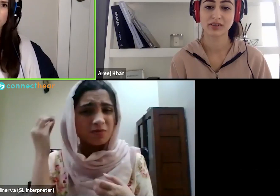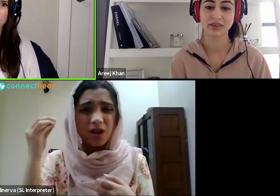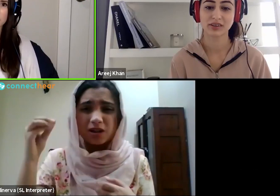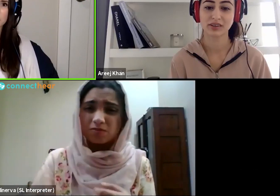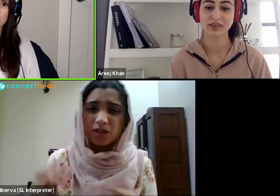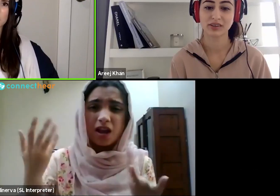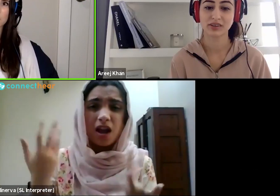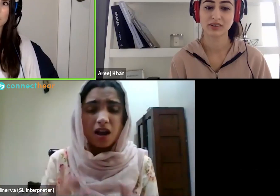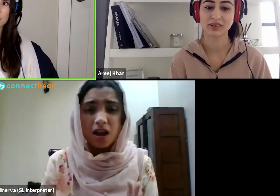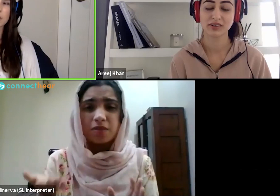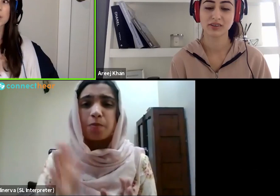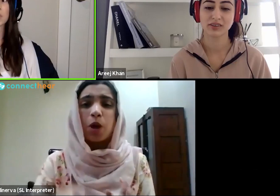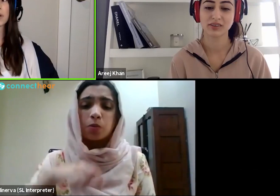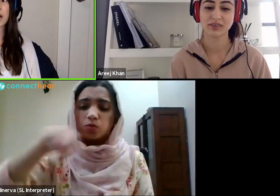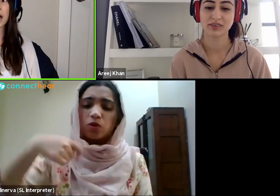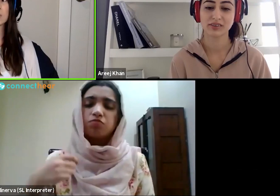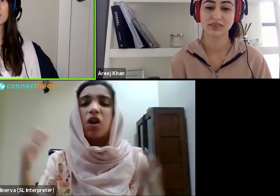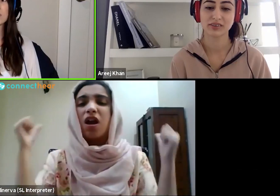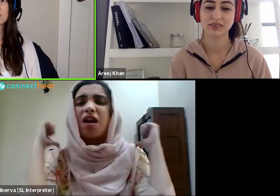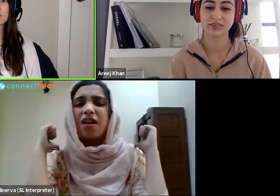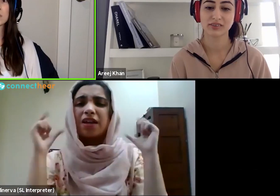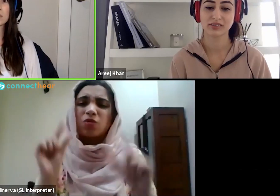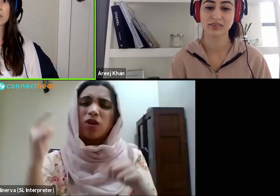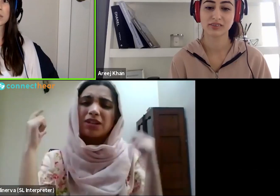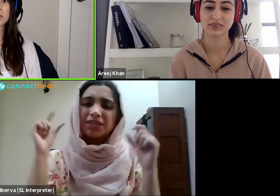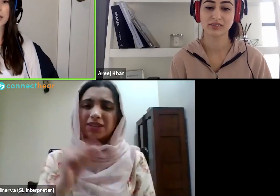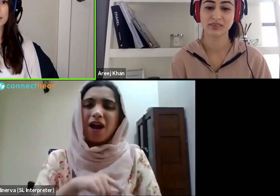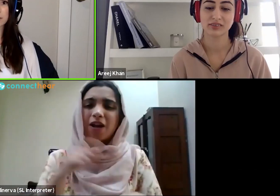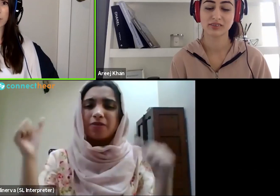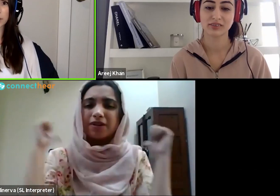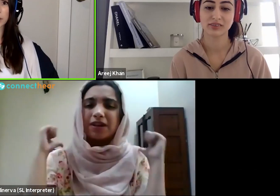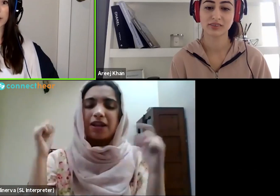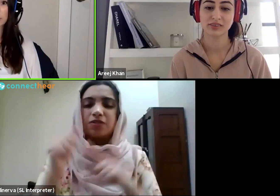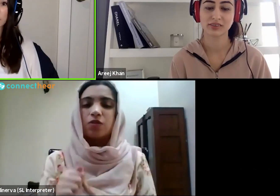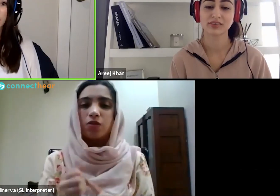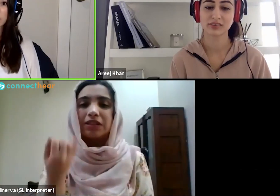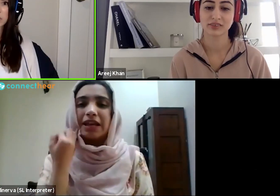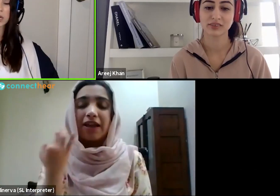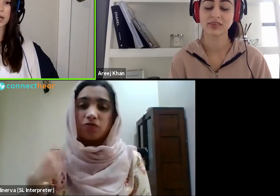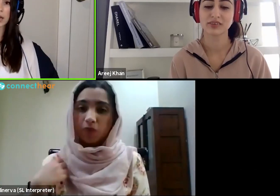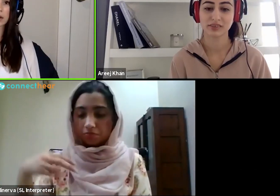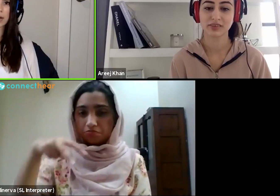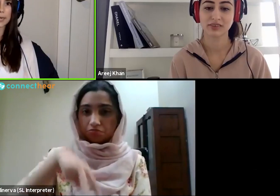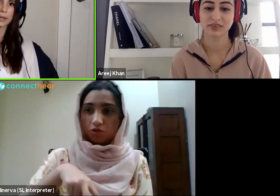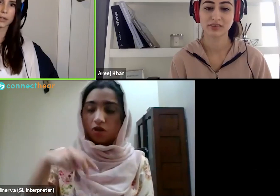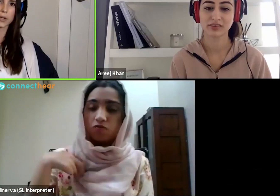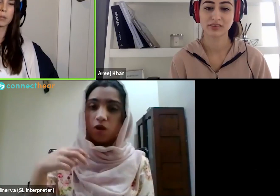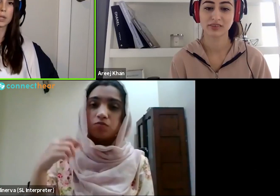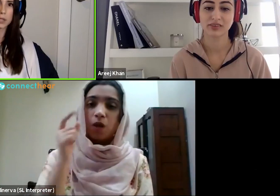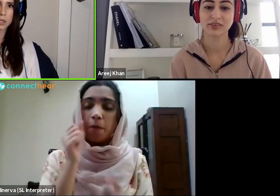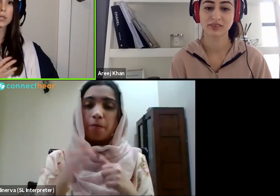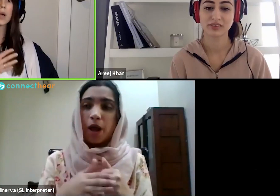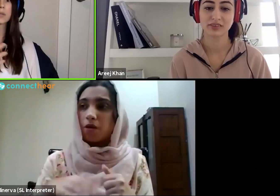couple of signs. So for example, if I'm standing right here and he's behind me and I can't hear